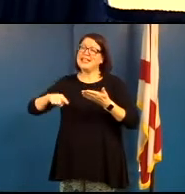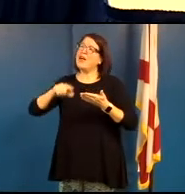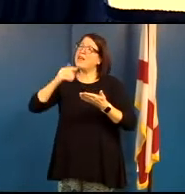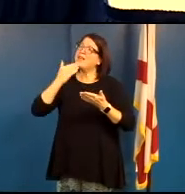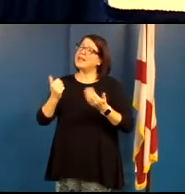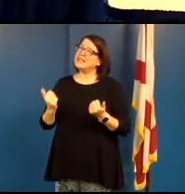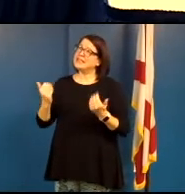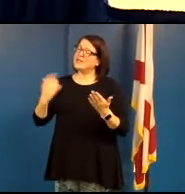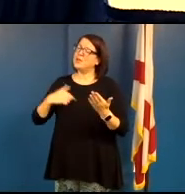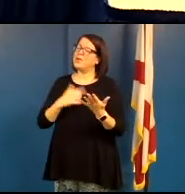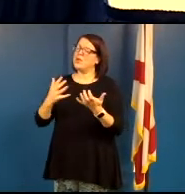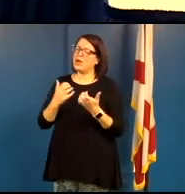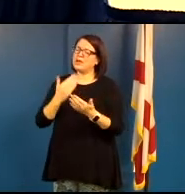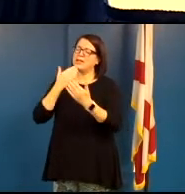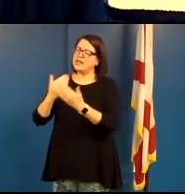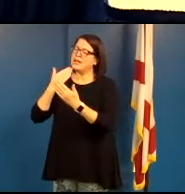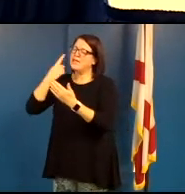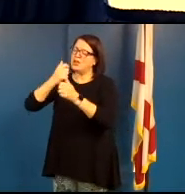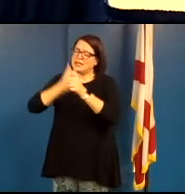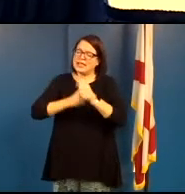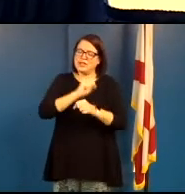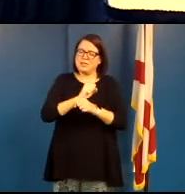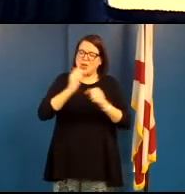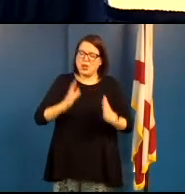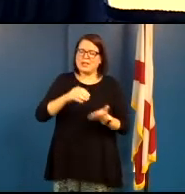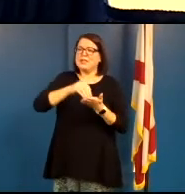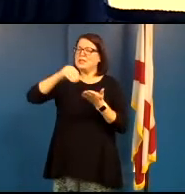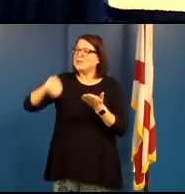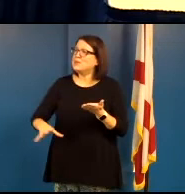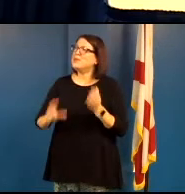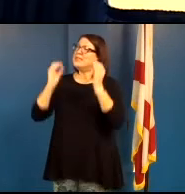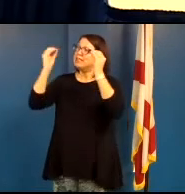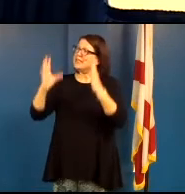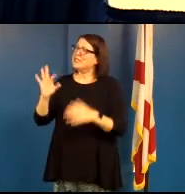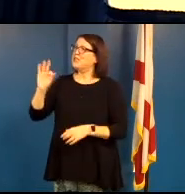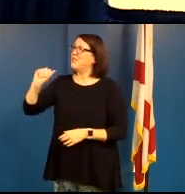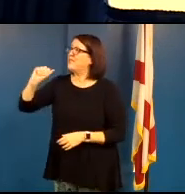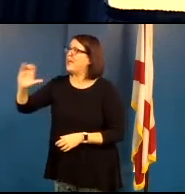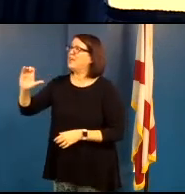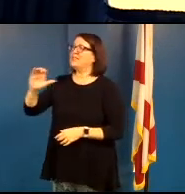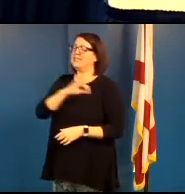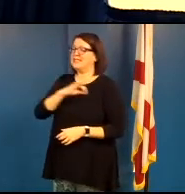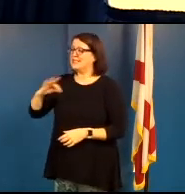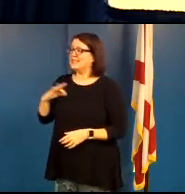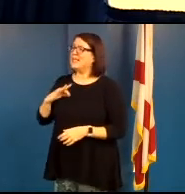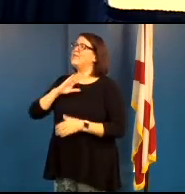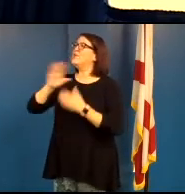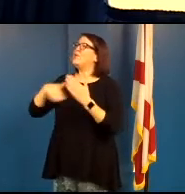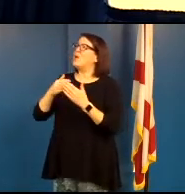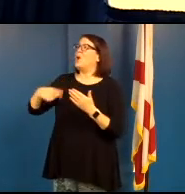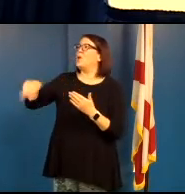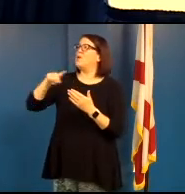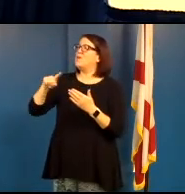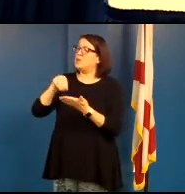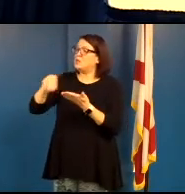member, student who is here at the college, the Board of Trustees, and the other leaders who guide the way, and each of